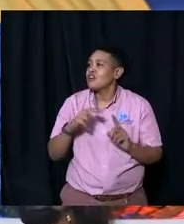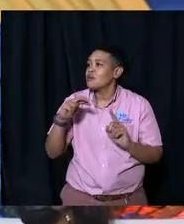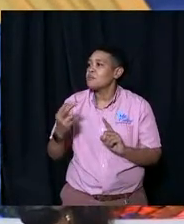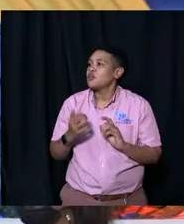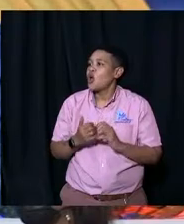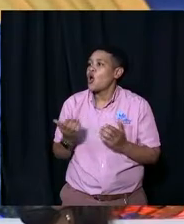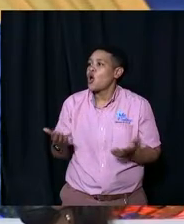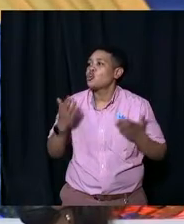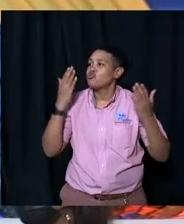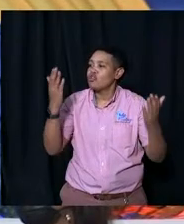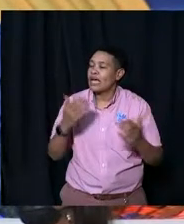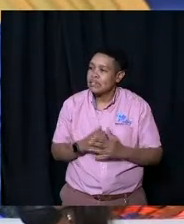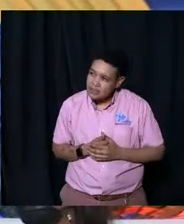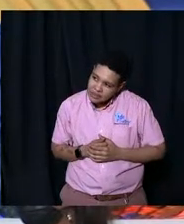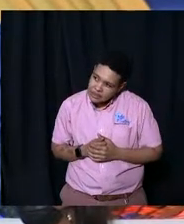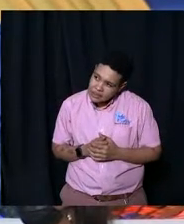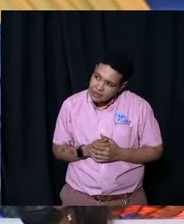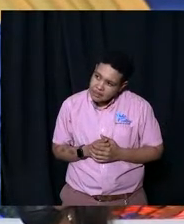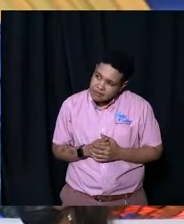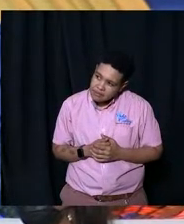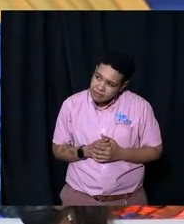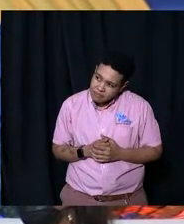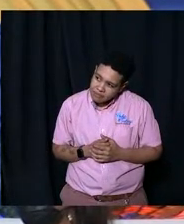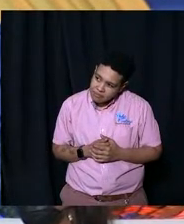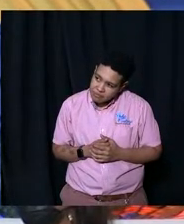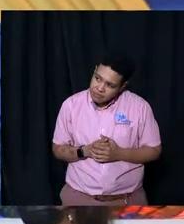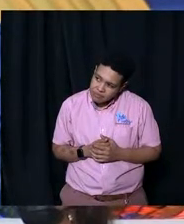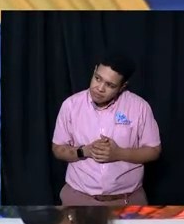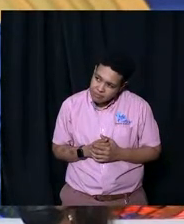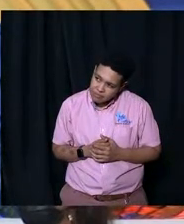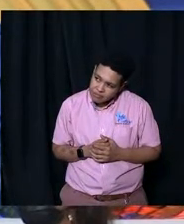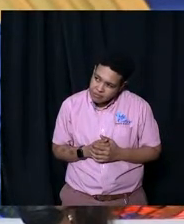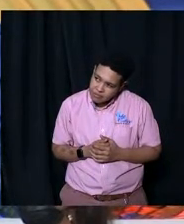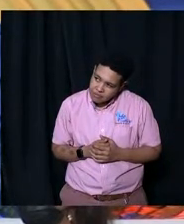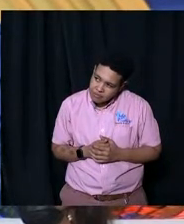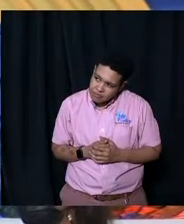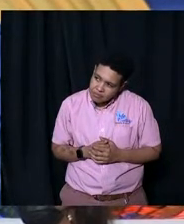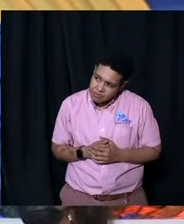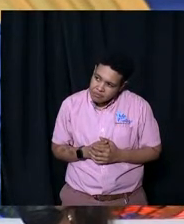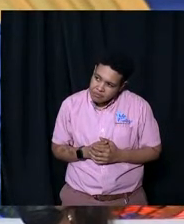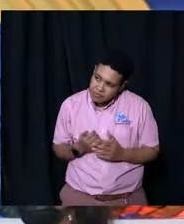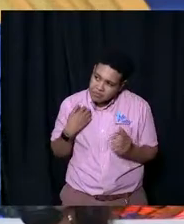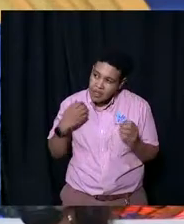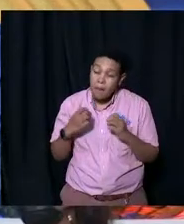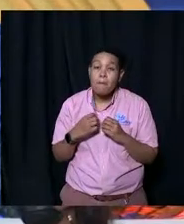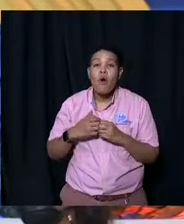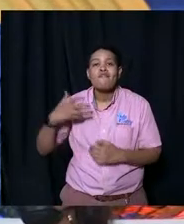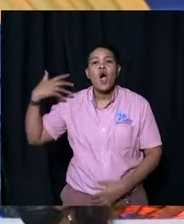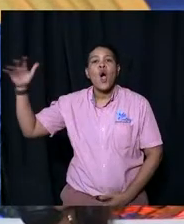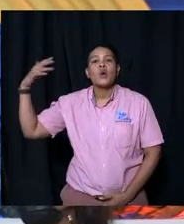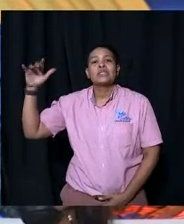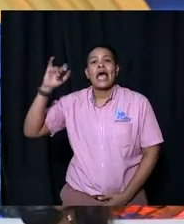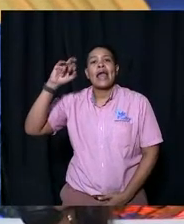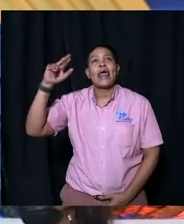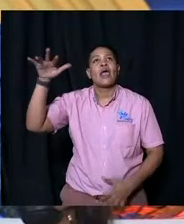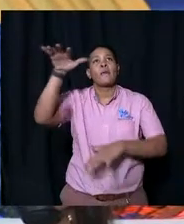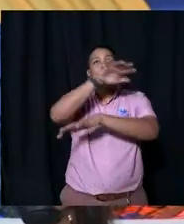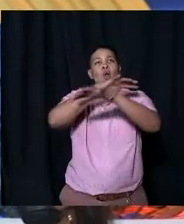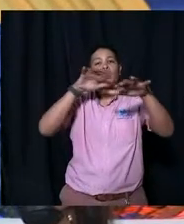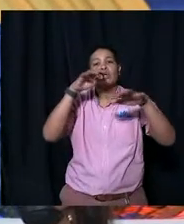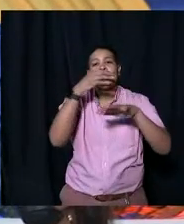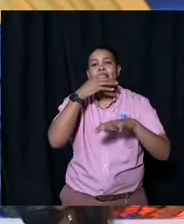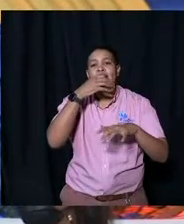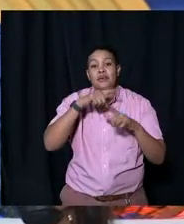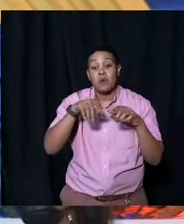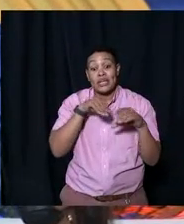was raised. Yes. So I'm more of an outdoor air pollution expert, but in the context of